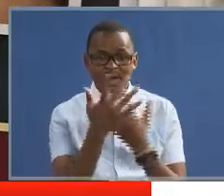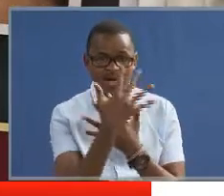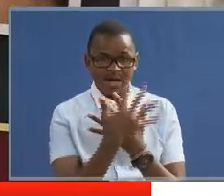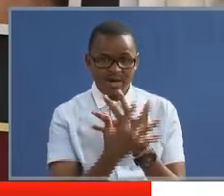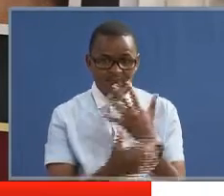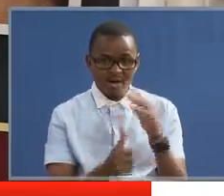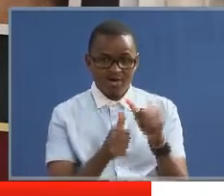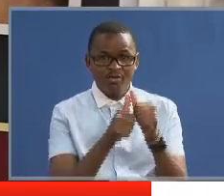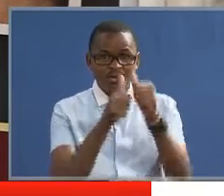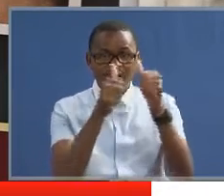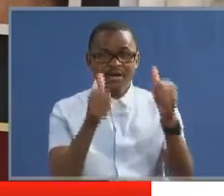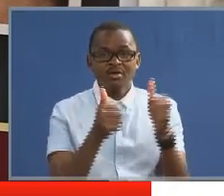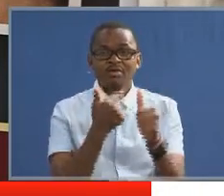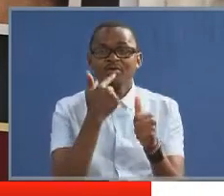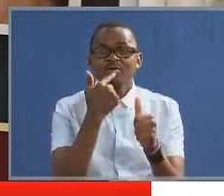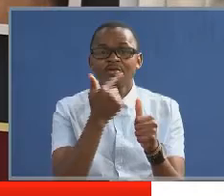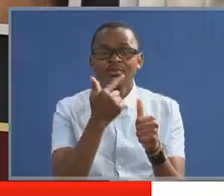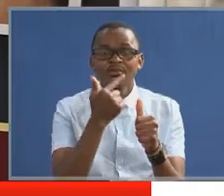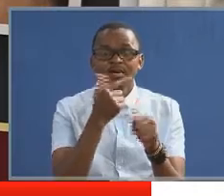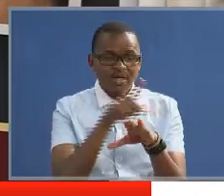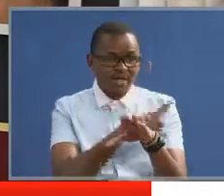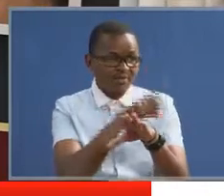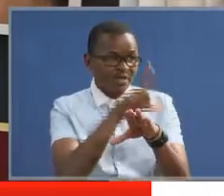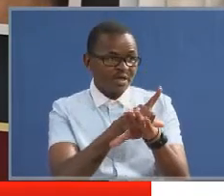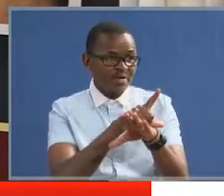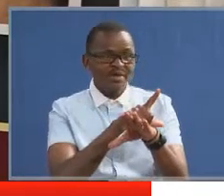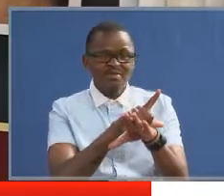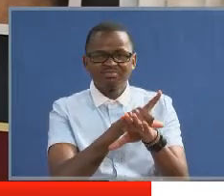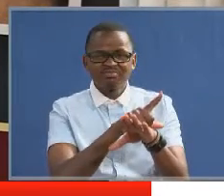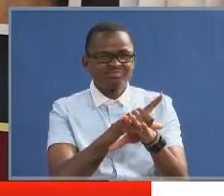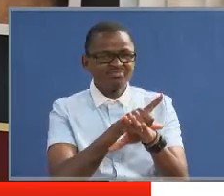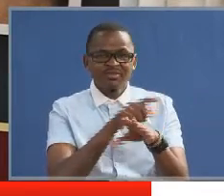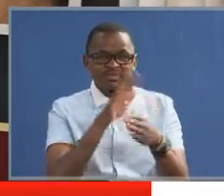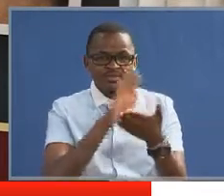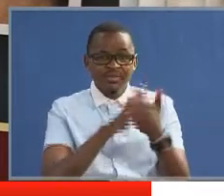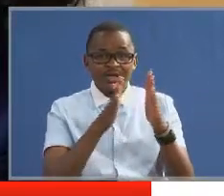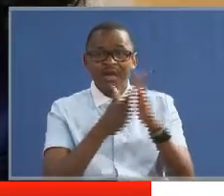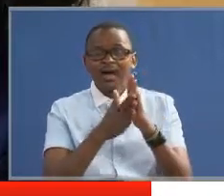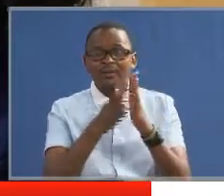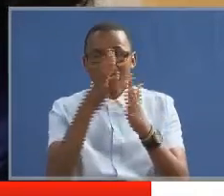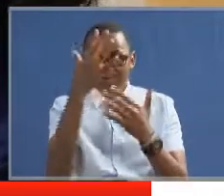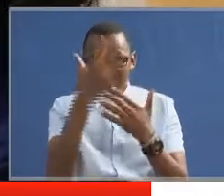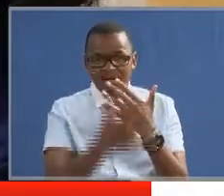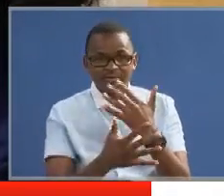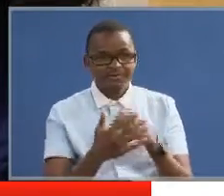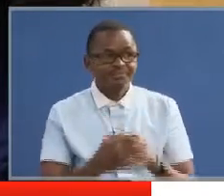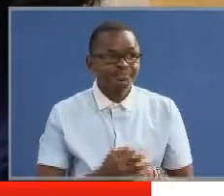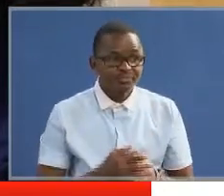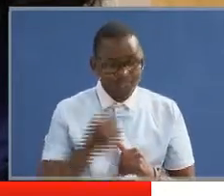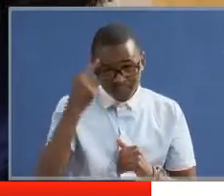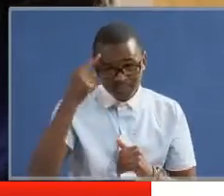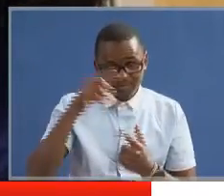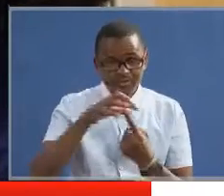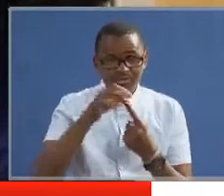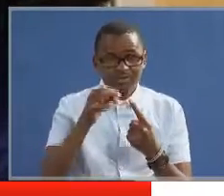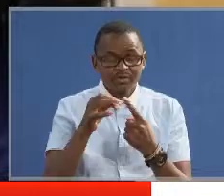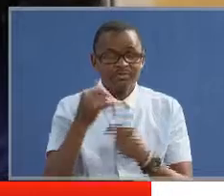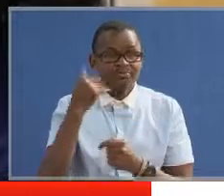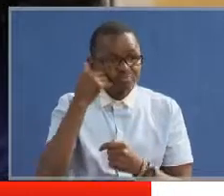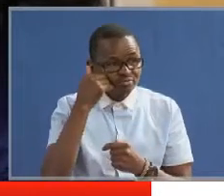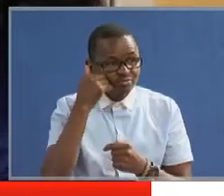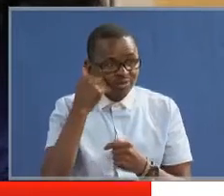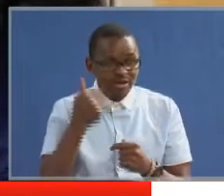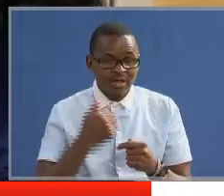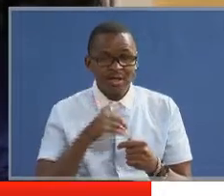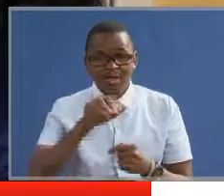vizuri. Ikasemekana mguu imeoza chini na imeoza juu. Kwa hivyo itakatwa. For this special patient, let's